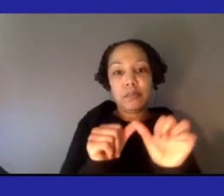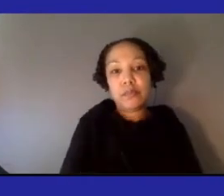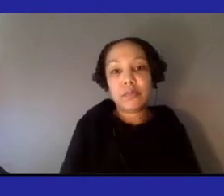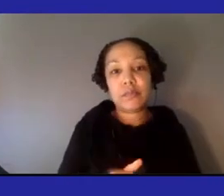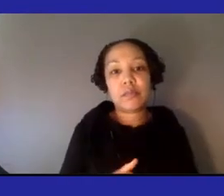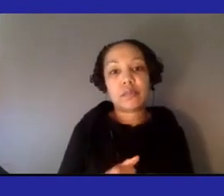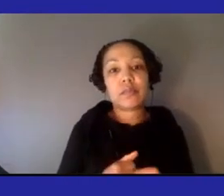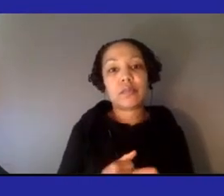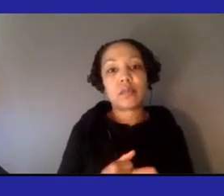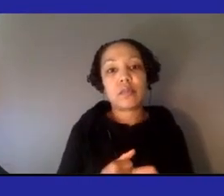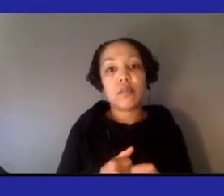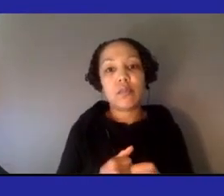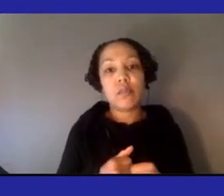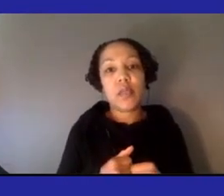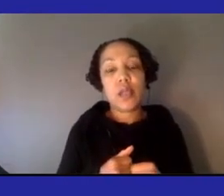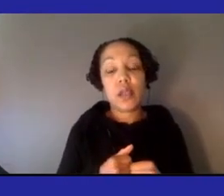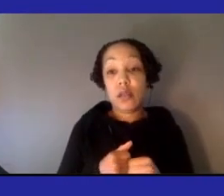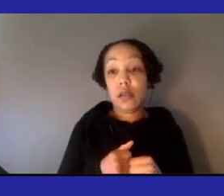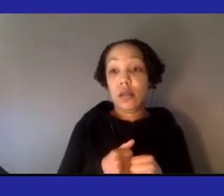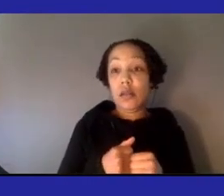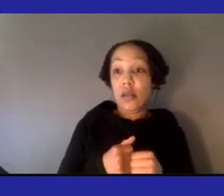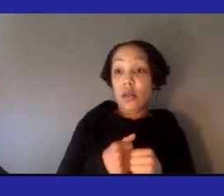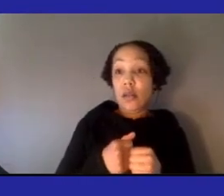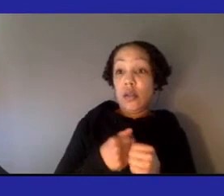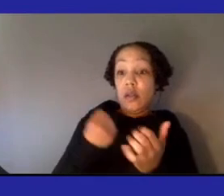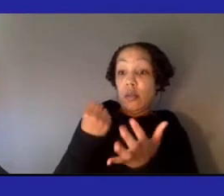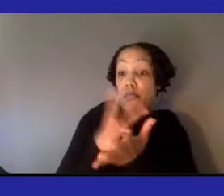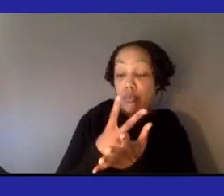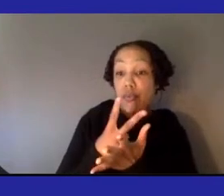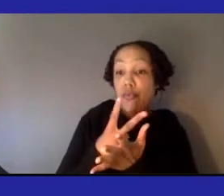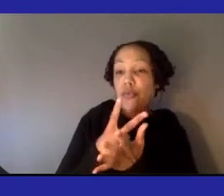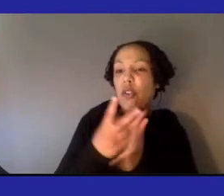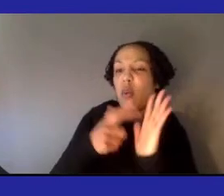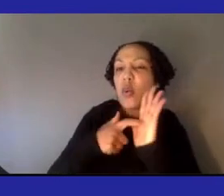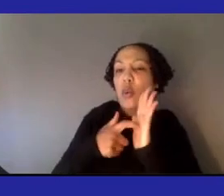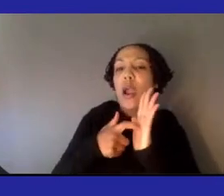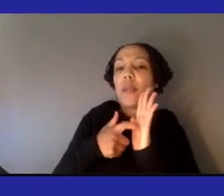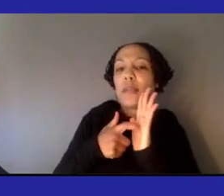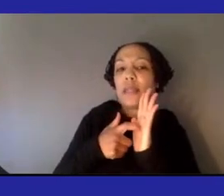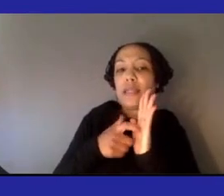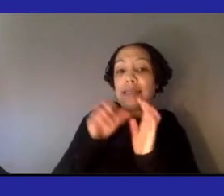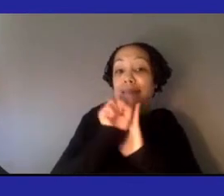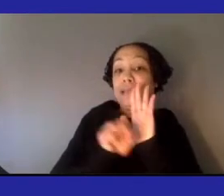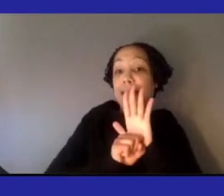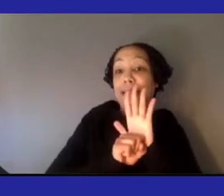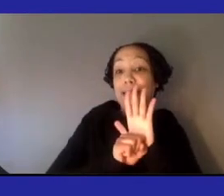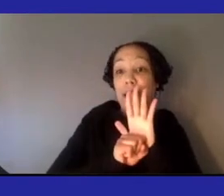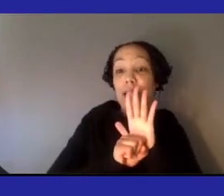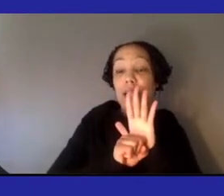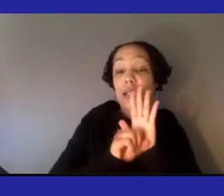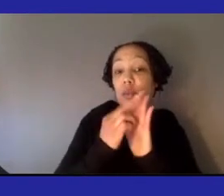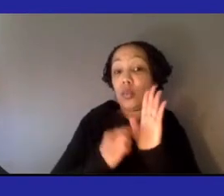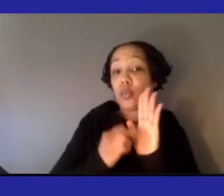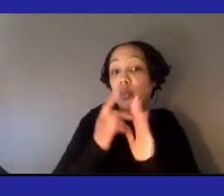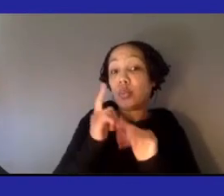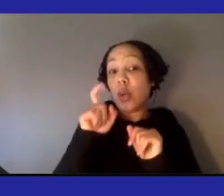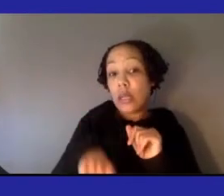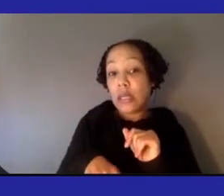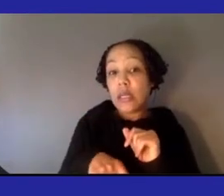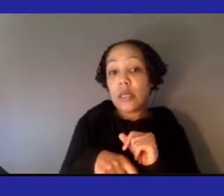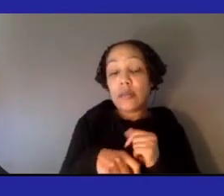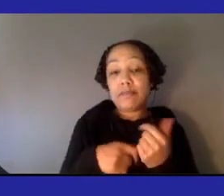legislation required to approve the design-build program? With state legislation required to approve the design-build program? So